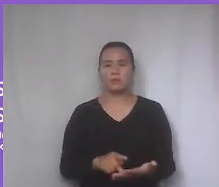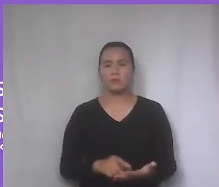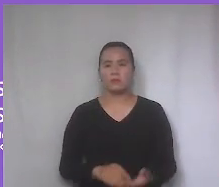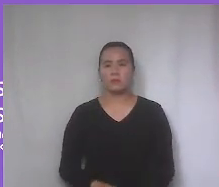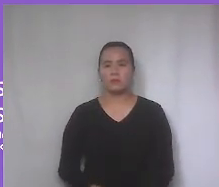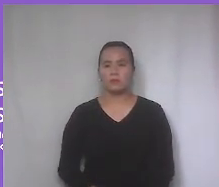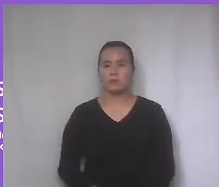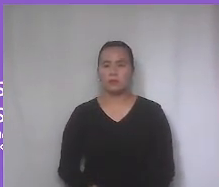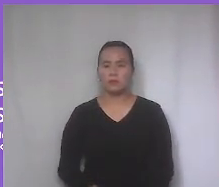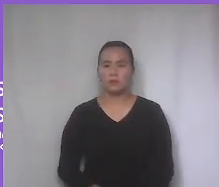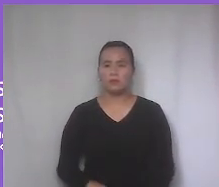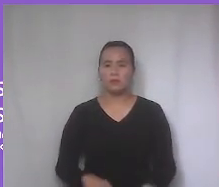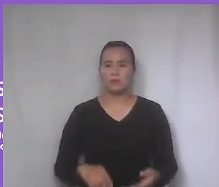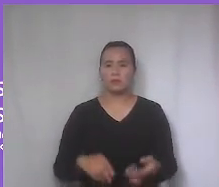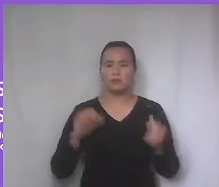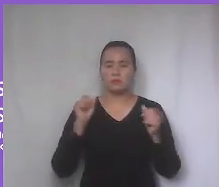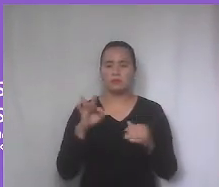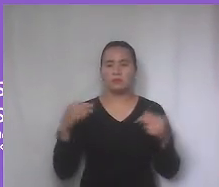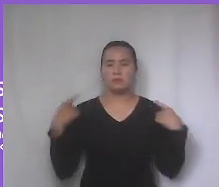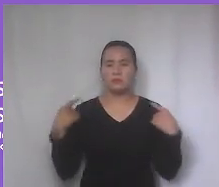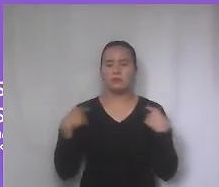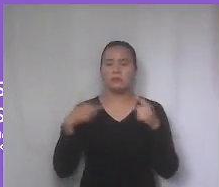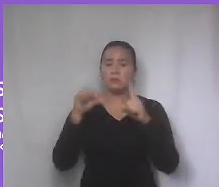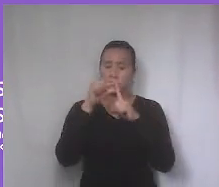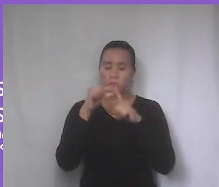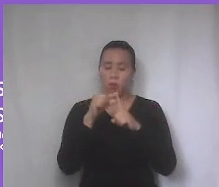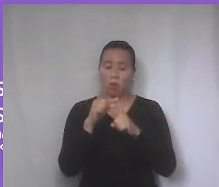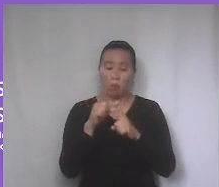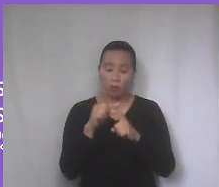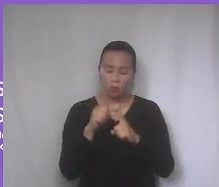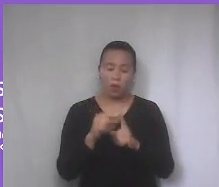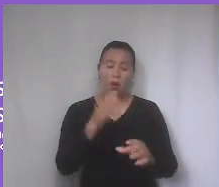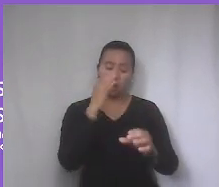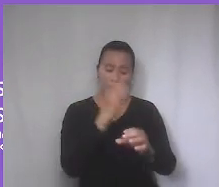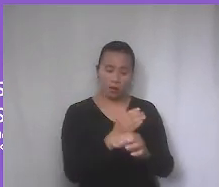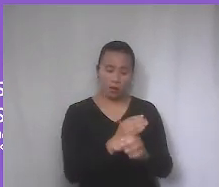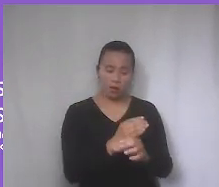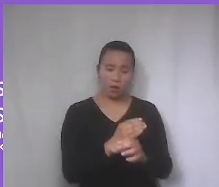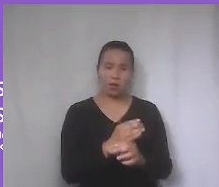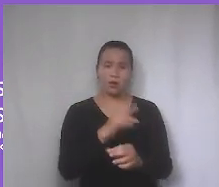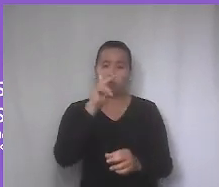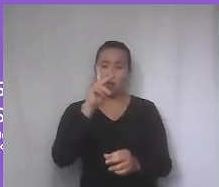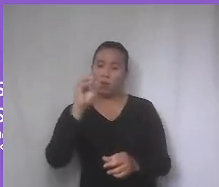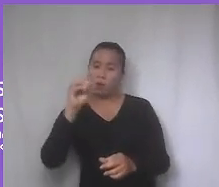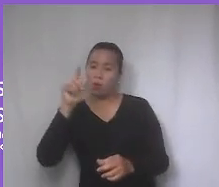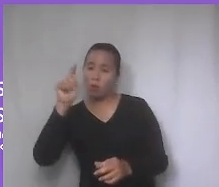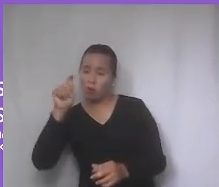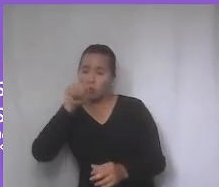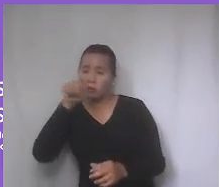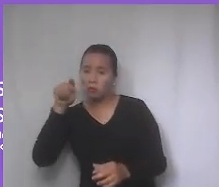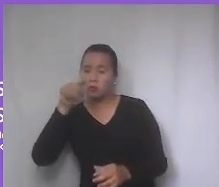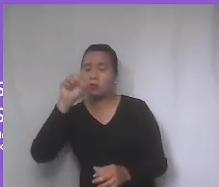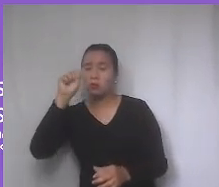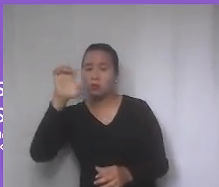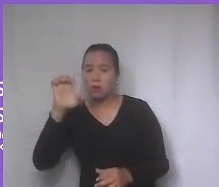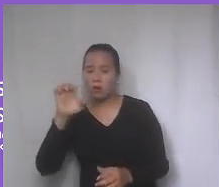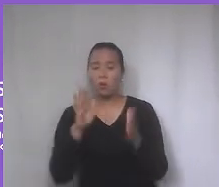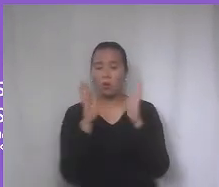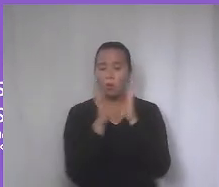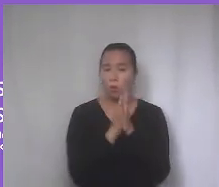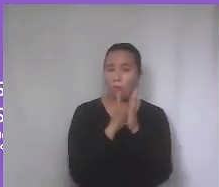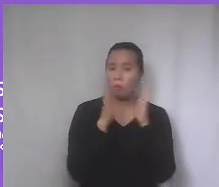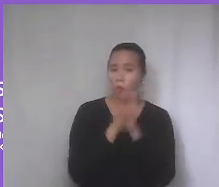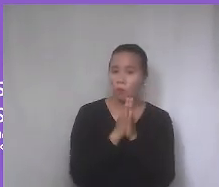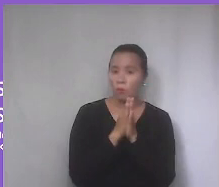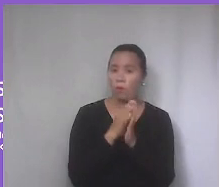if we have the word kotse. Ilang bahagi yon? Palakpak natin, ha? Kotse.